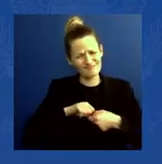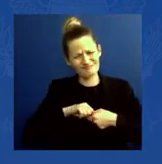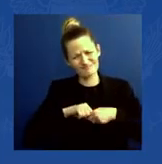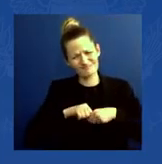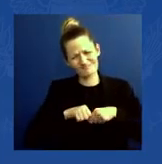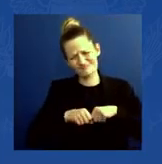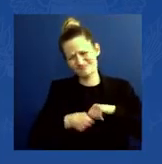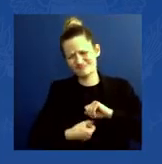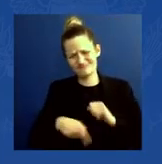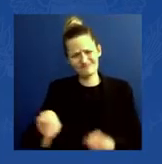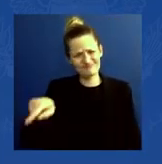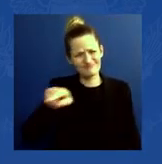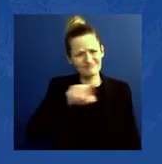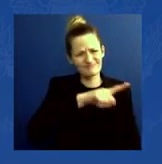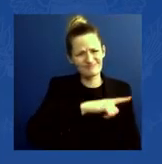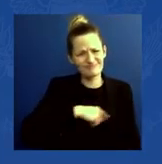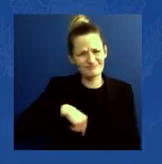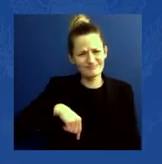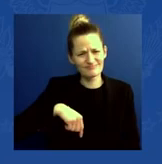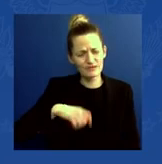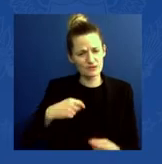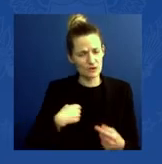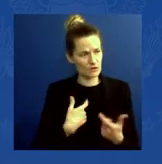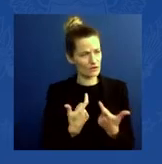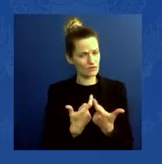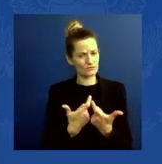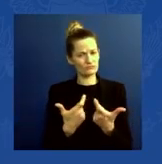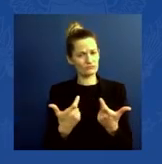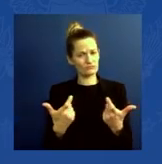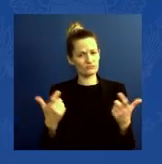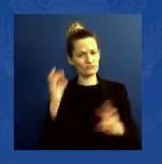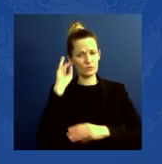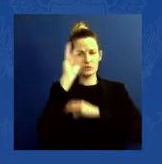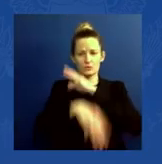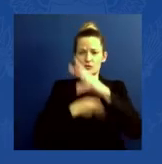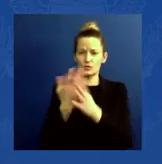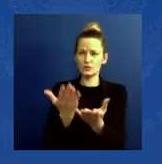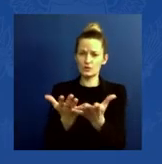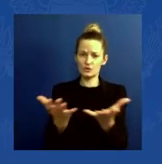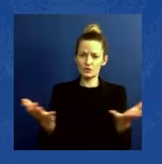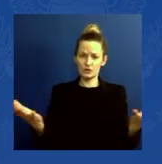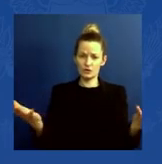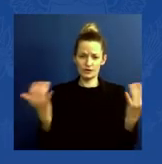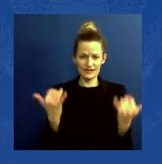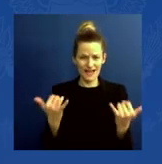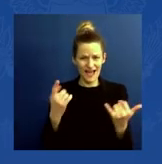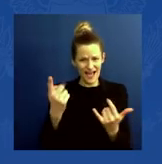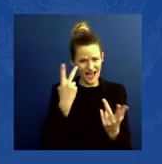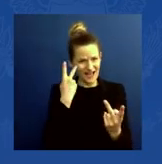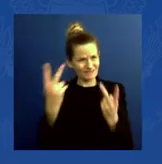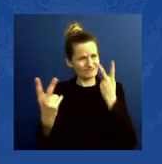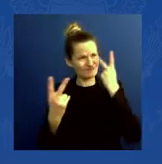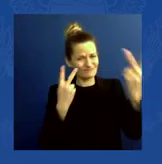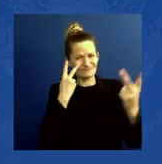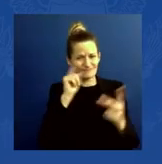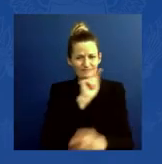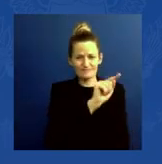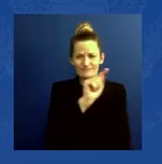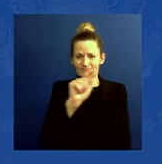Why is the price of agricultural products, when I go to the store, why is it higher? like, for